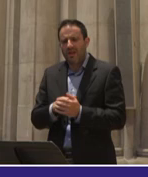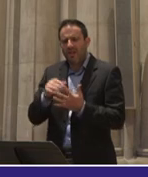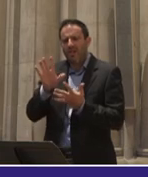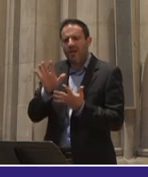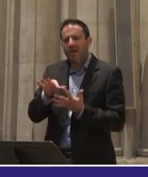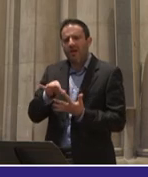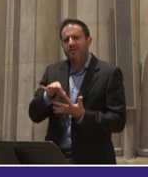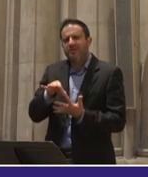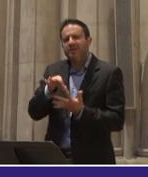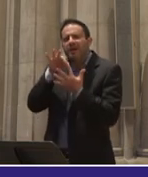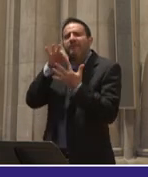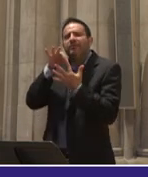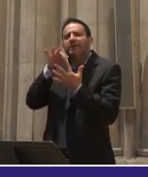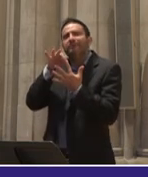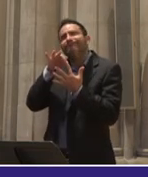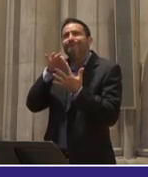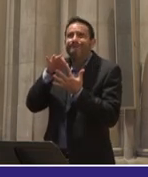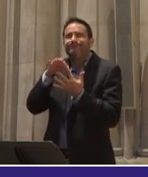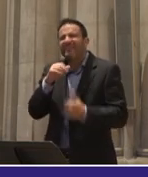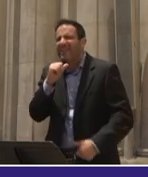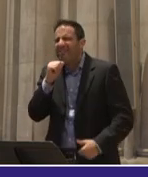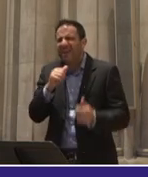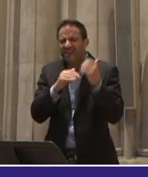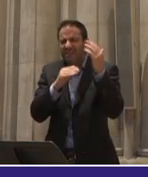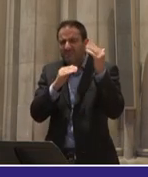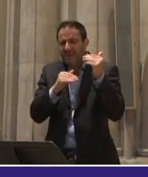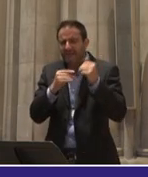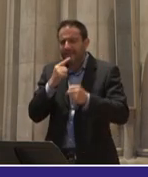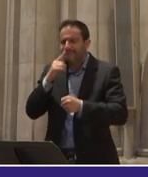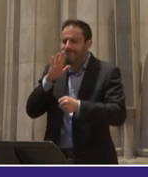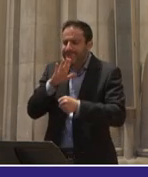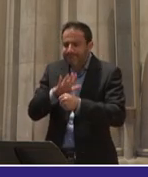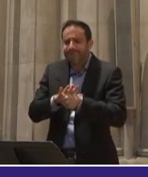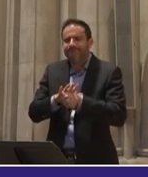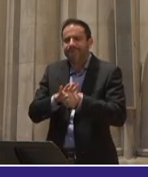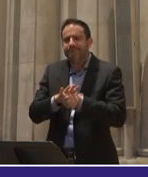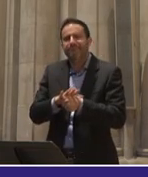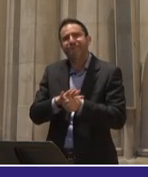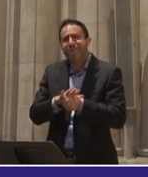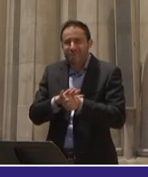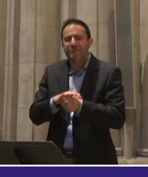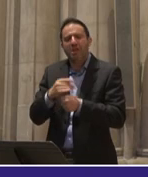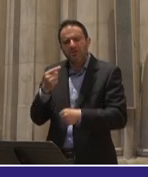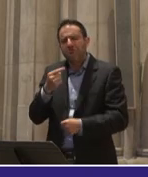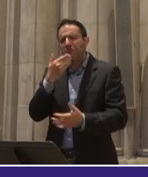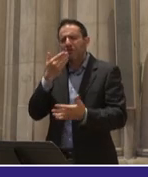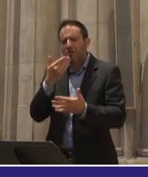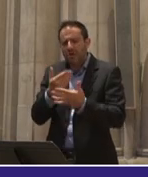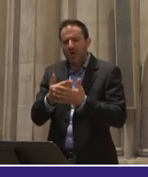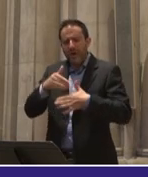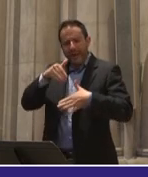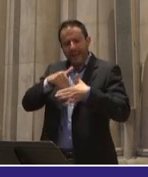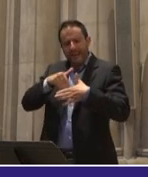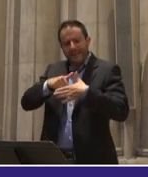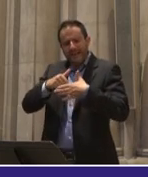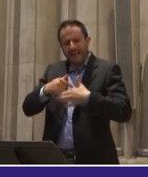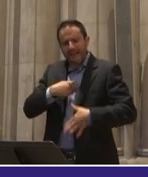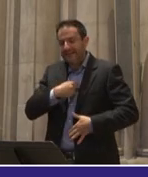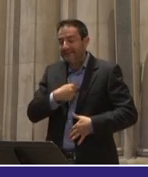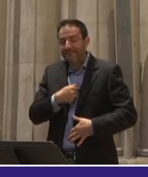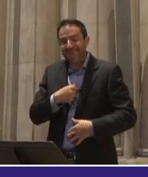discovery is unexpectedly affirming of the good in us that we can't